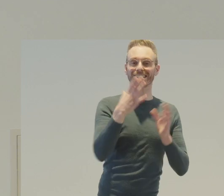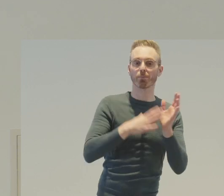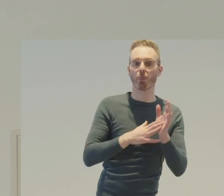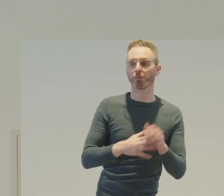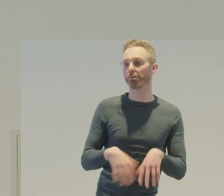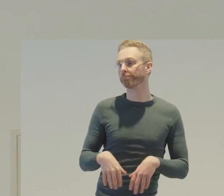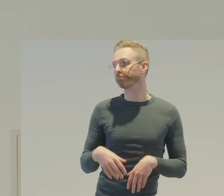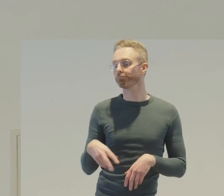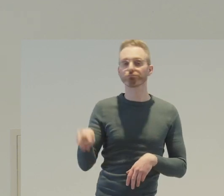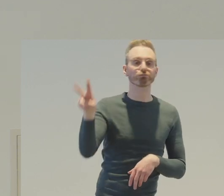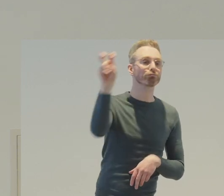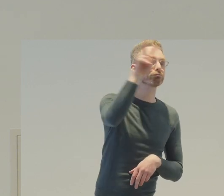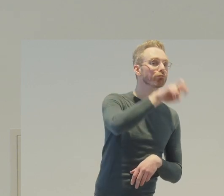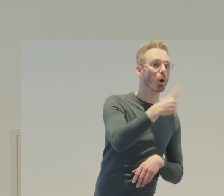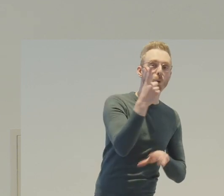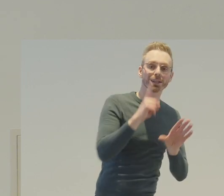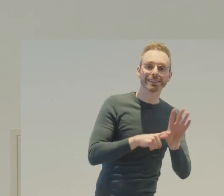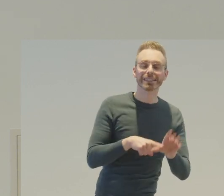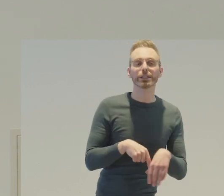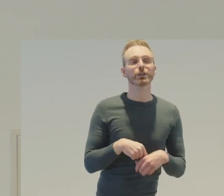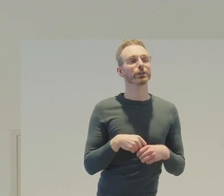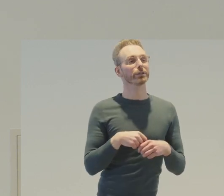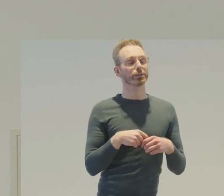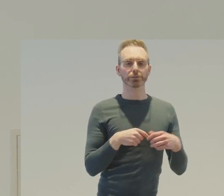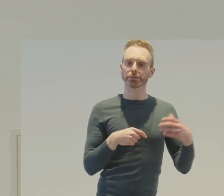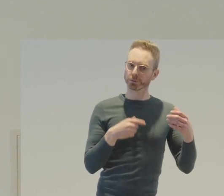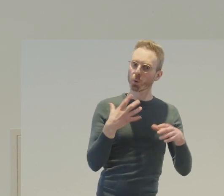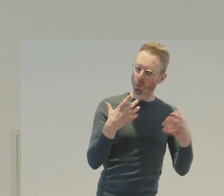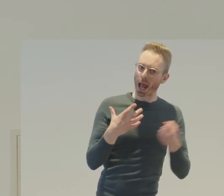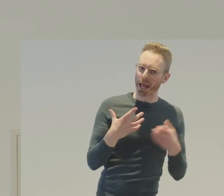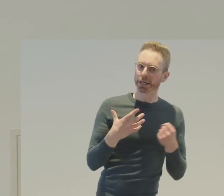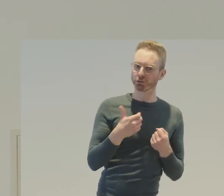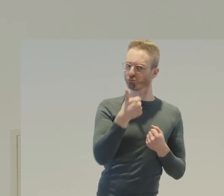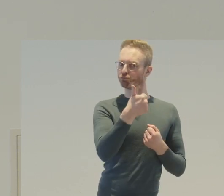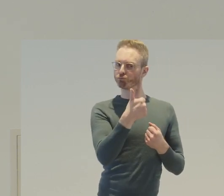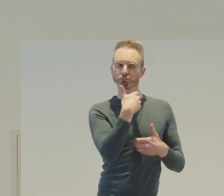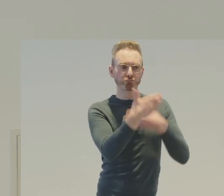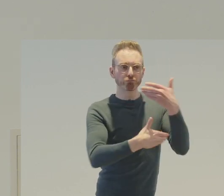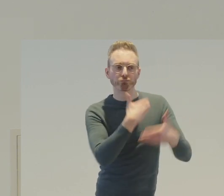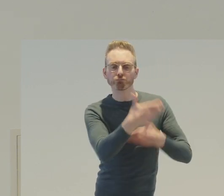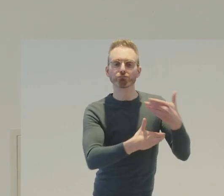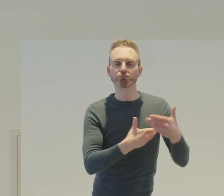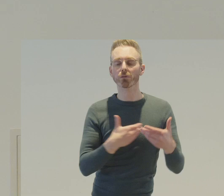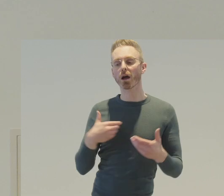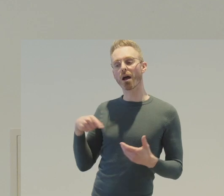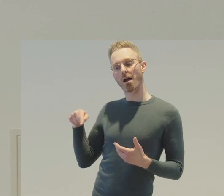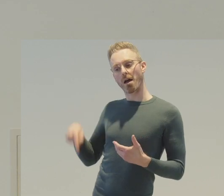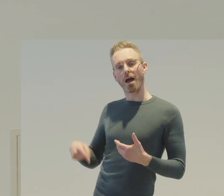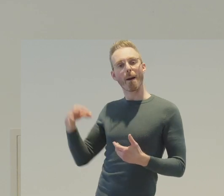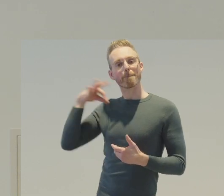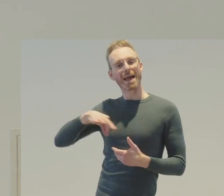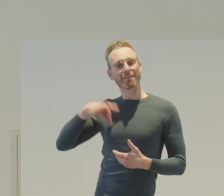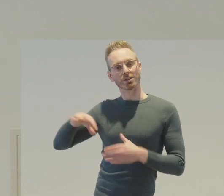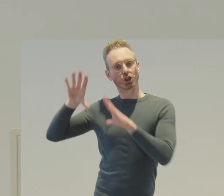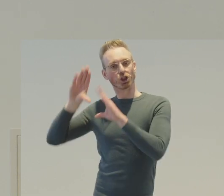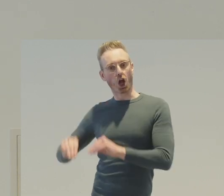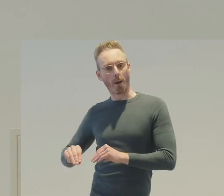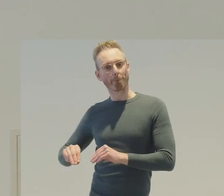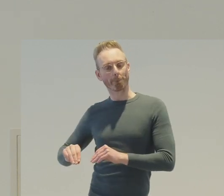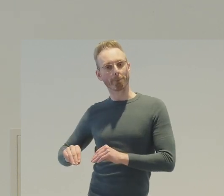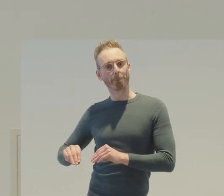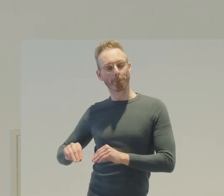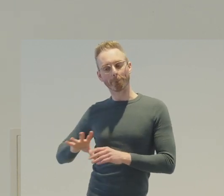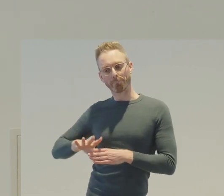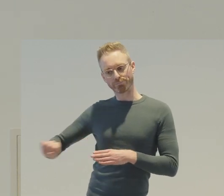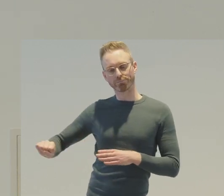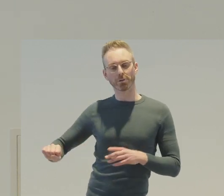person will not get benefits payment in that time, but they'll be getting their wages. But you might want to be ready as that organisation when that tour is coming to an